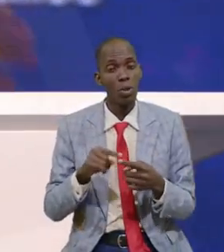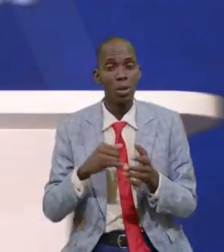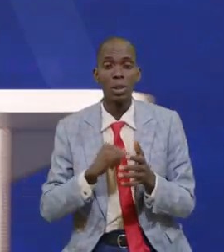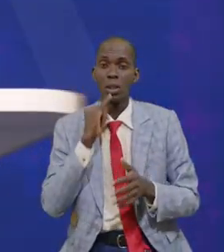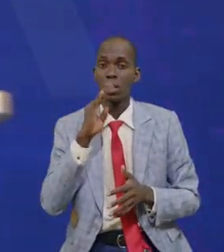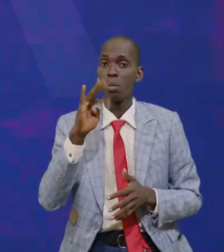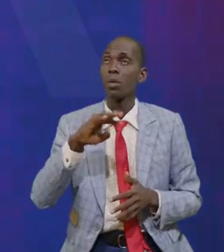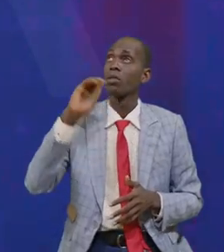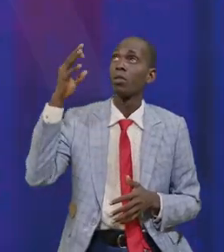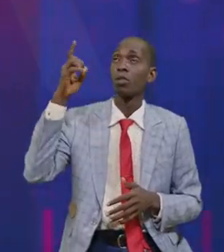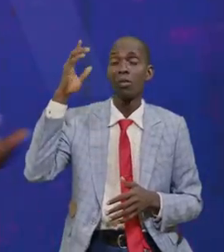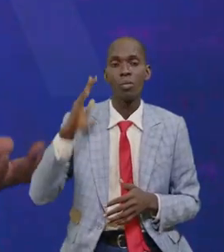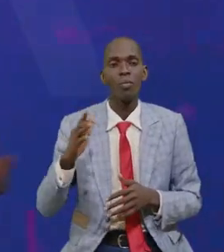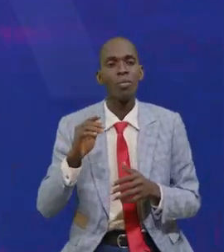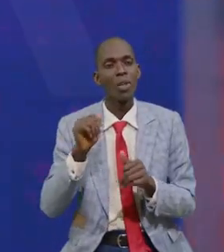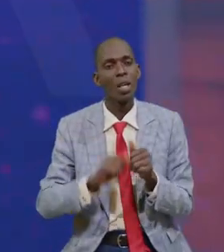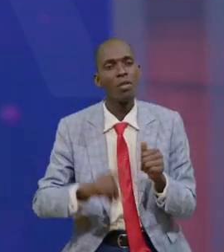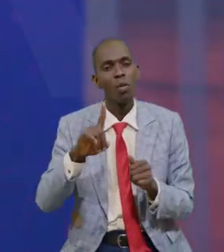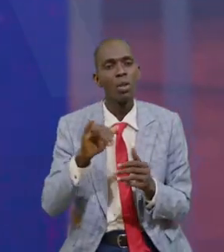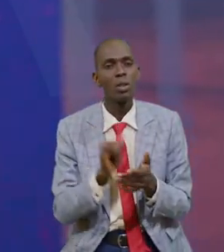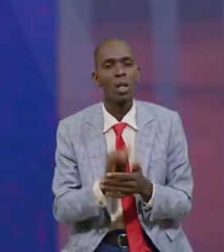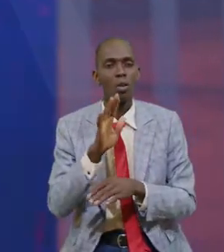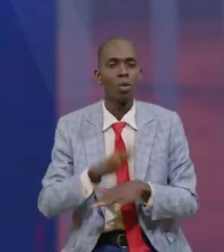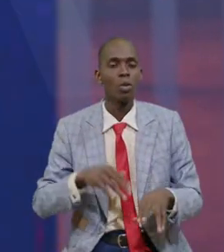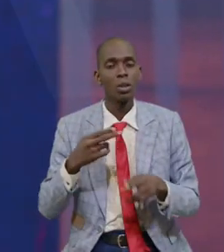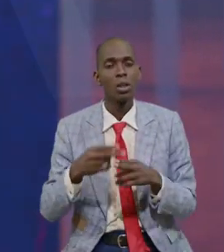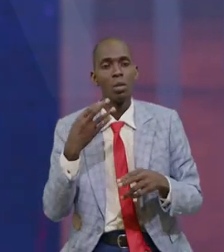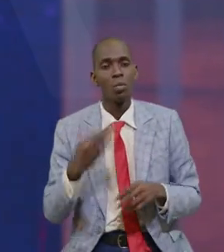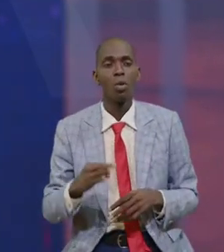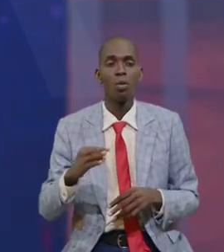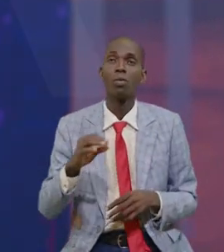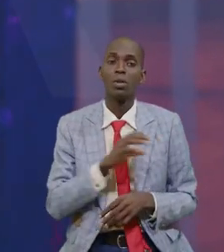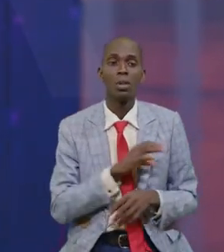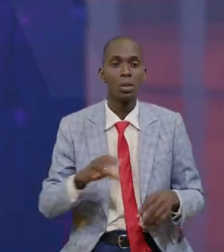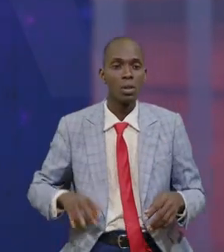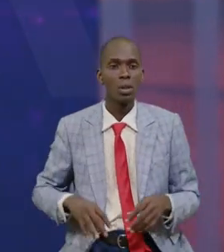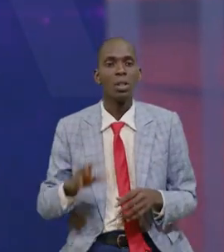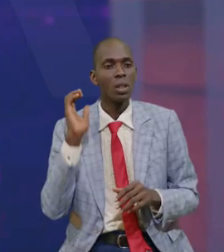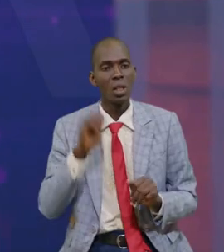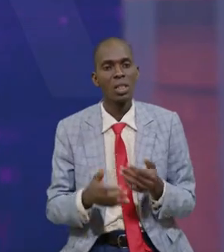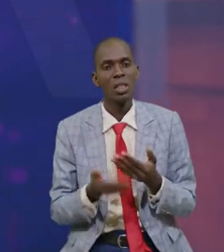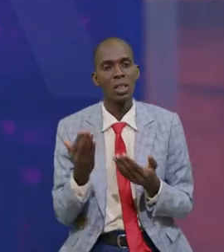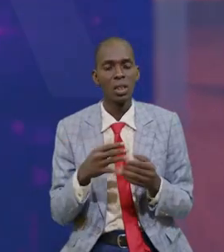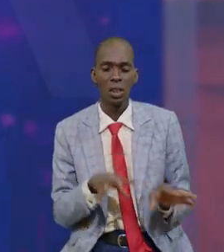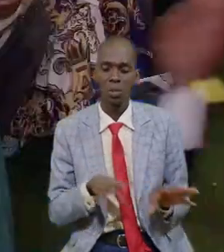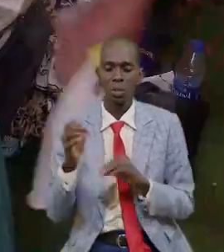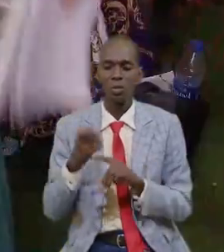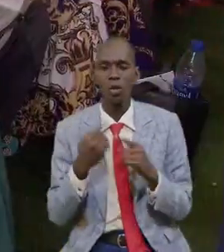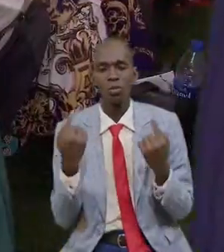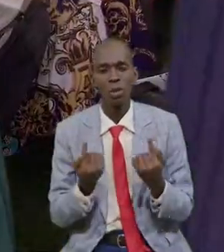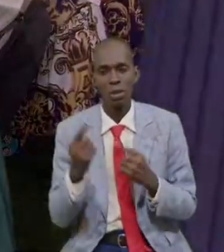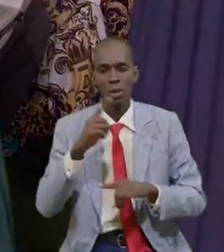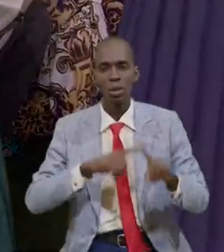the name of Christ can easily depart from iniquity. And somebody shout